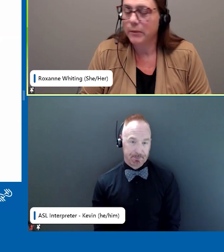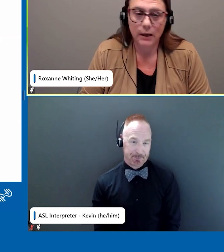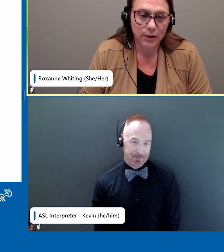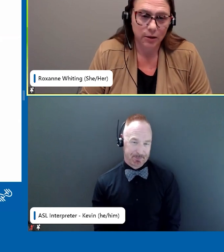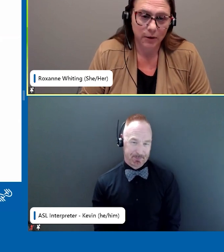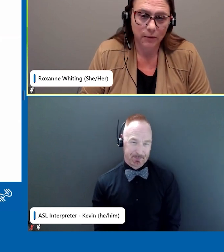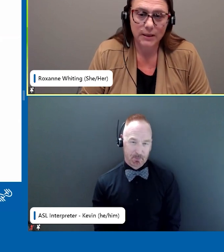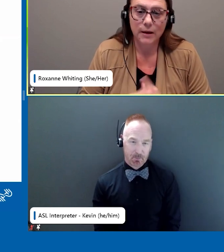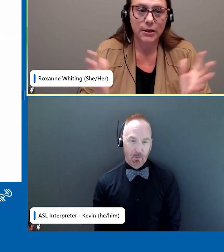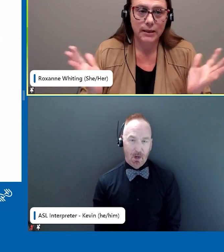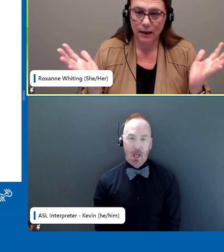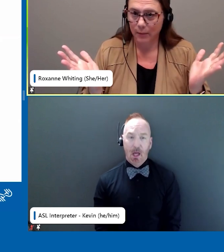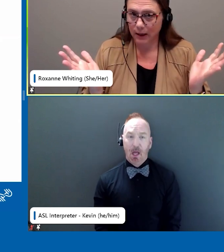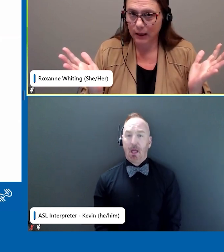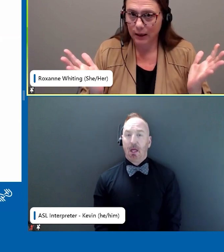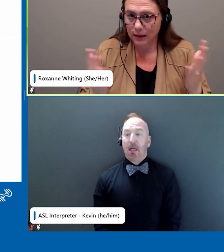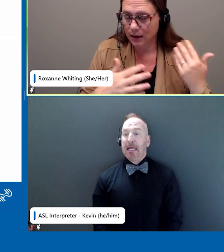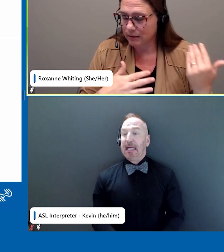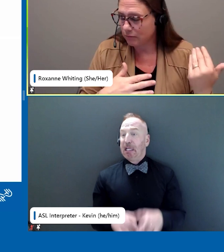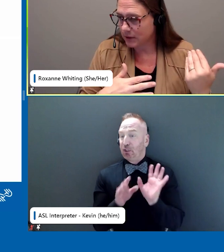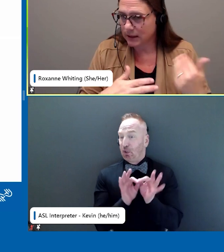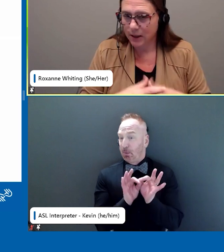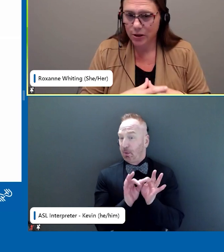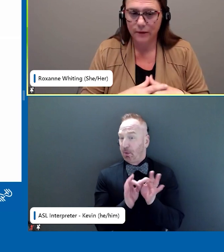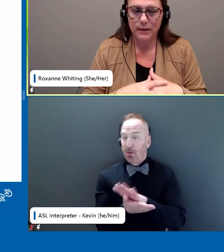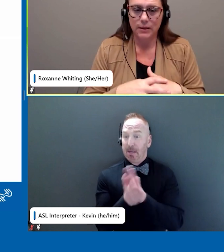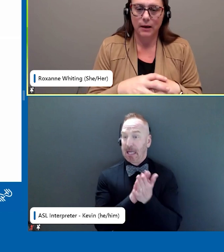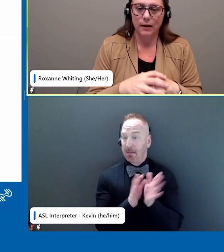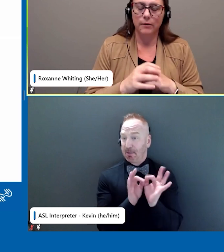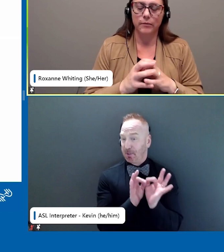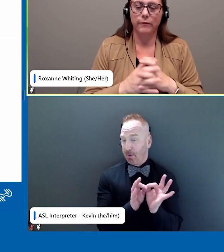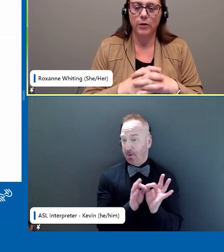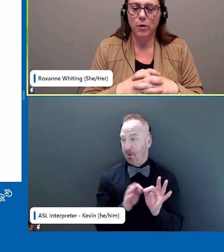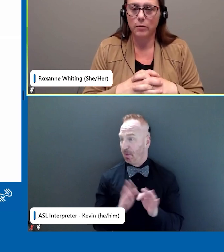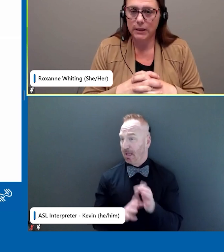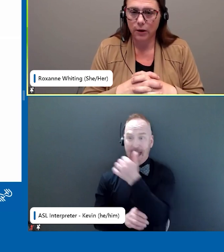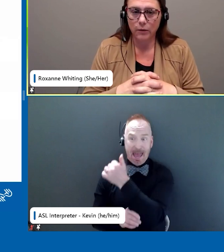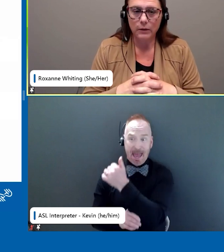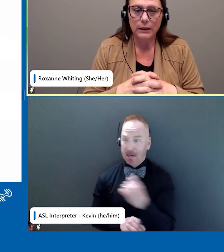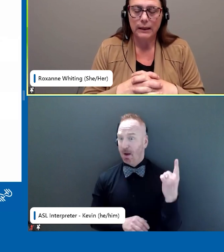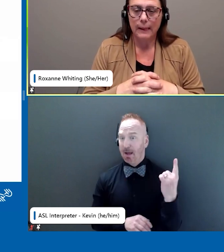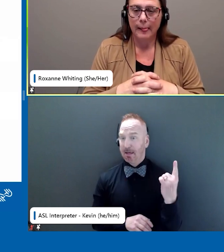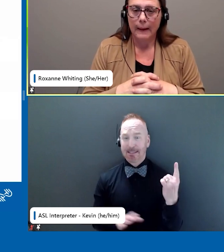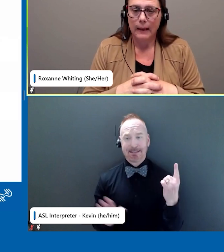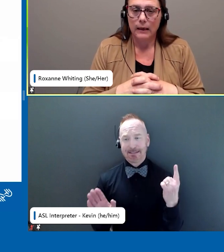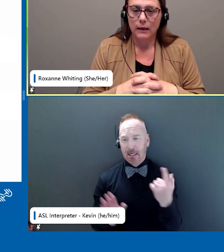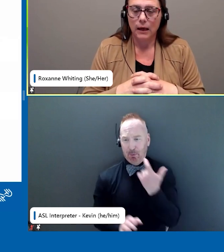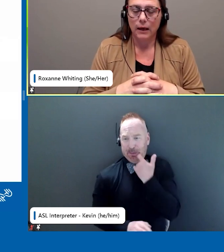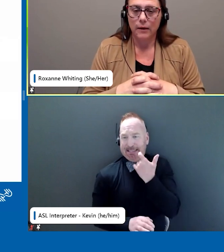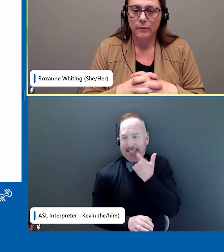who can be an interpreter. Well, it's not just anybody, and I did touch on this a few moments ago.